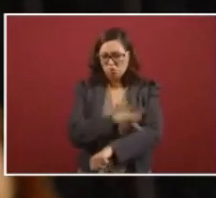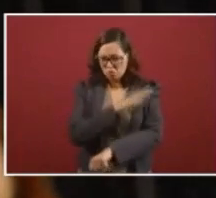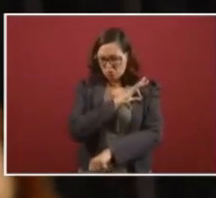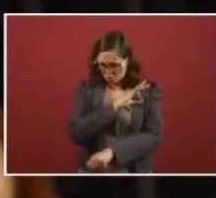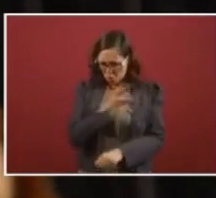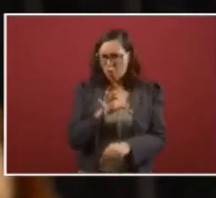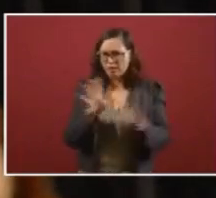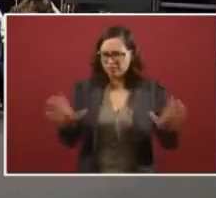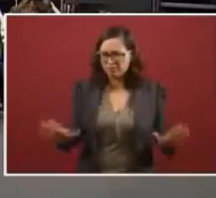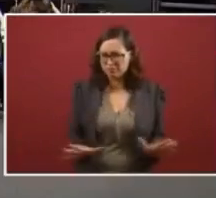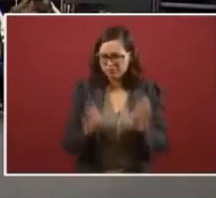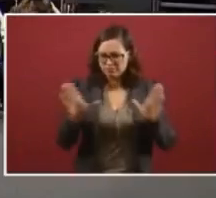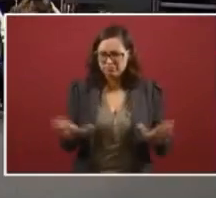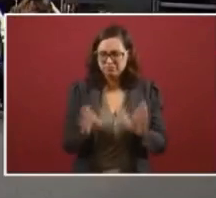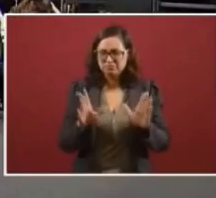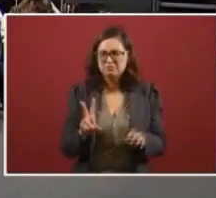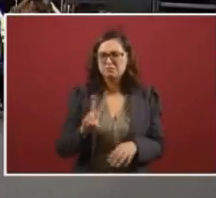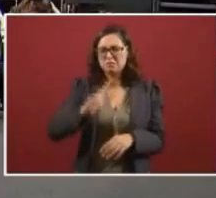corporations? Will this